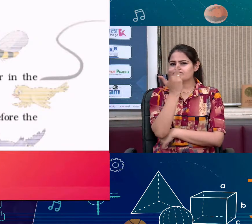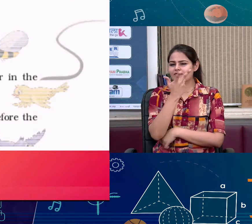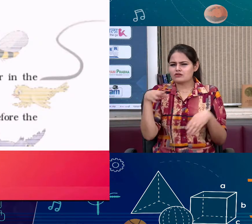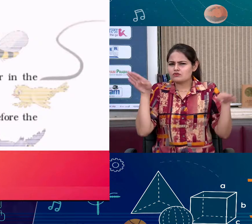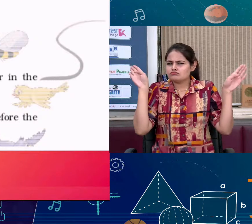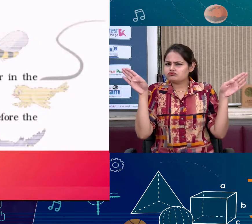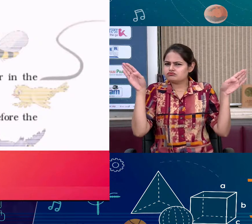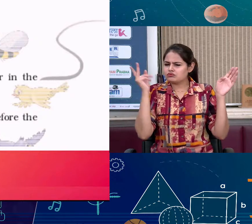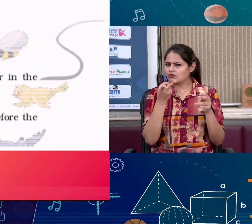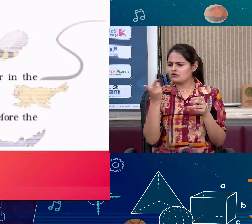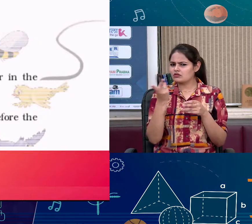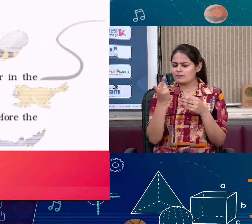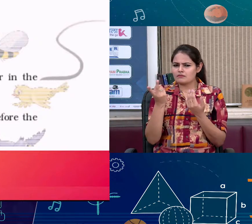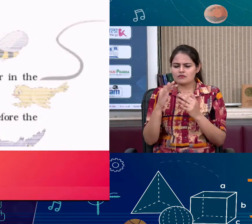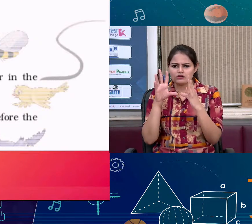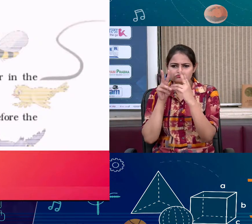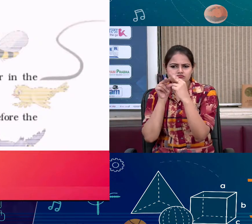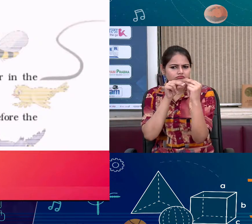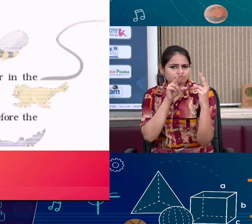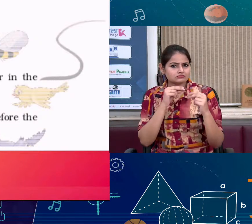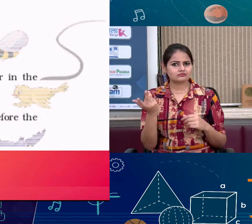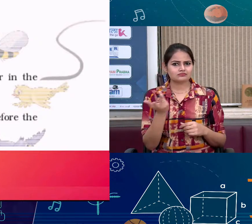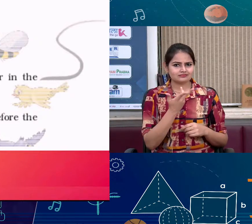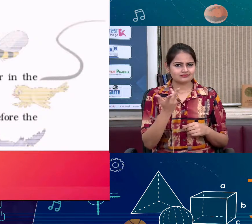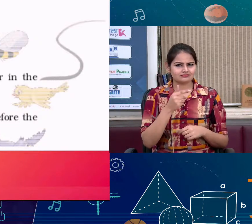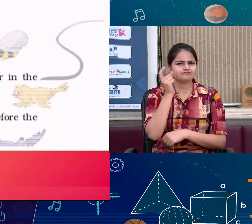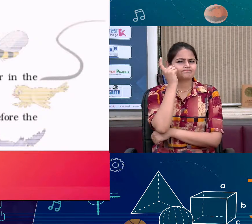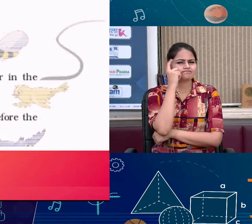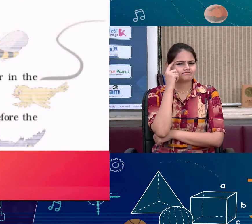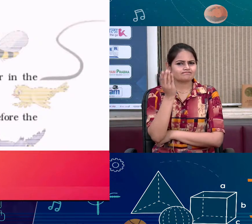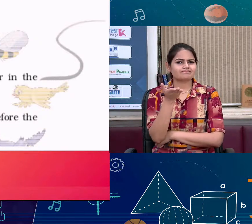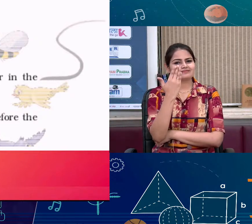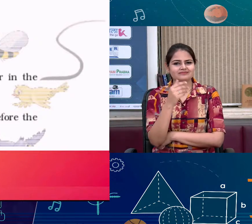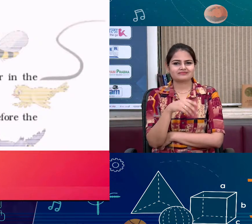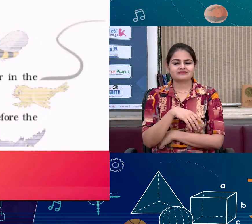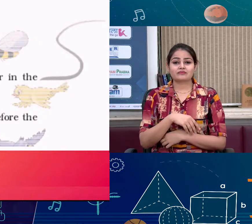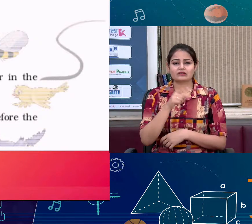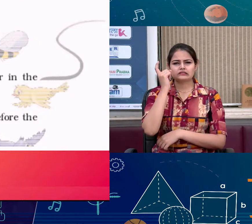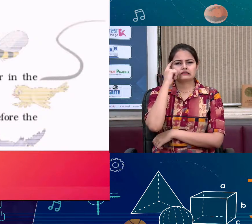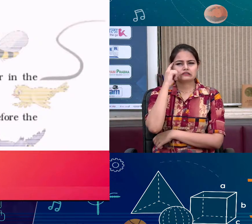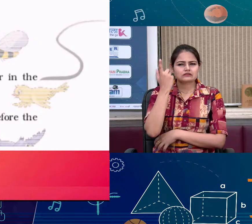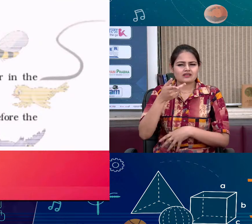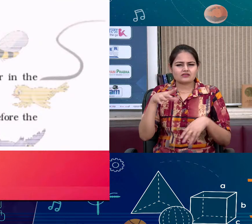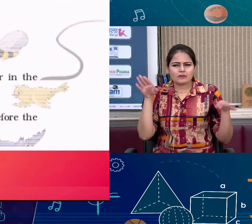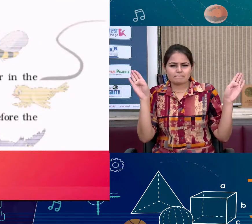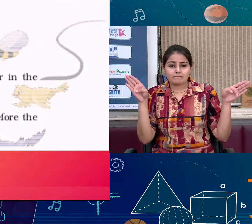you ever thought about it? Let's give a thought. Let's take a pause and think about it.